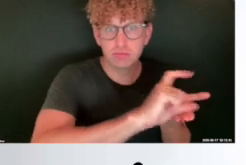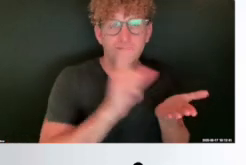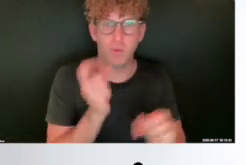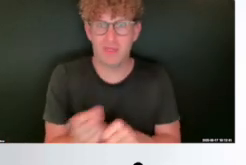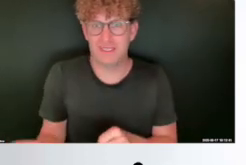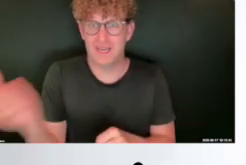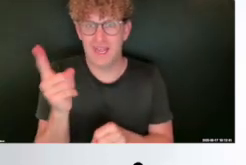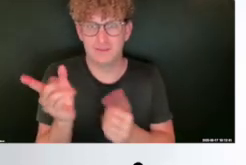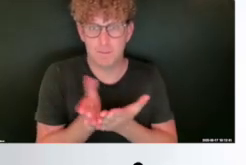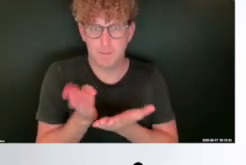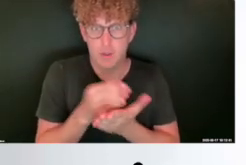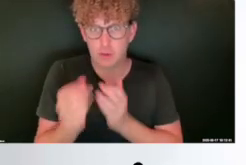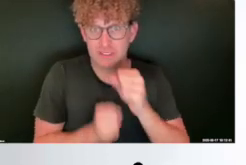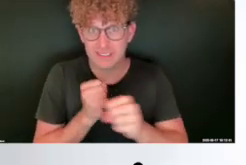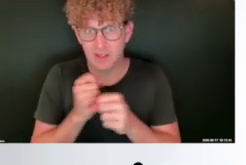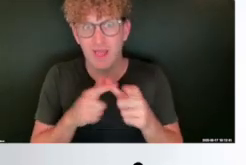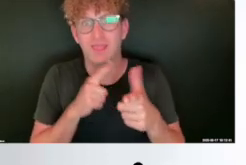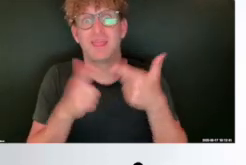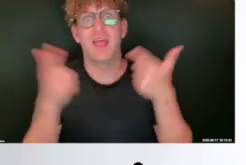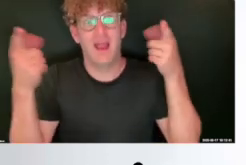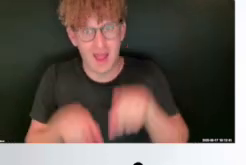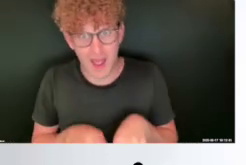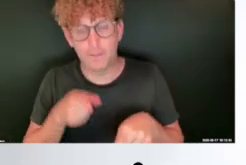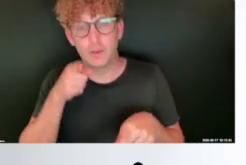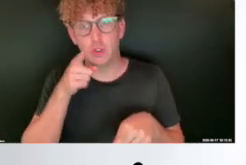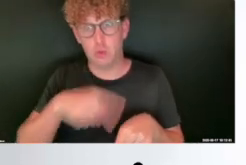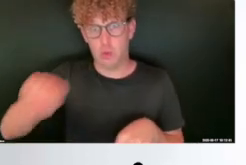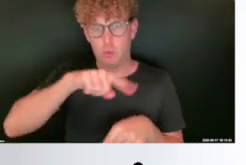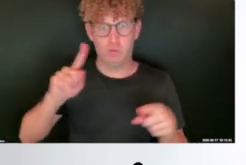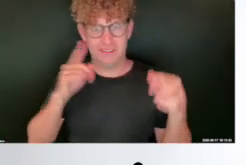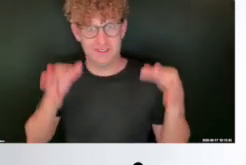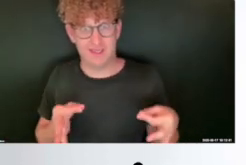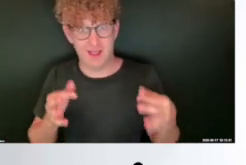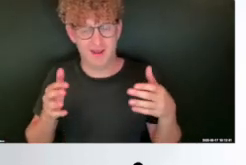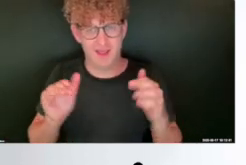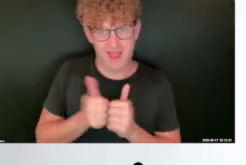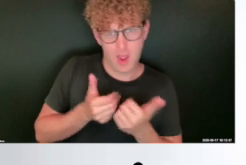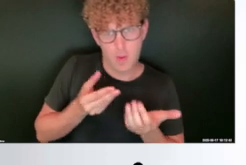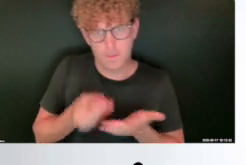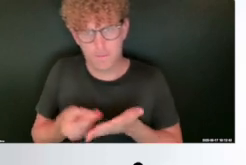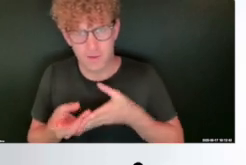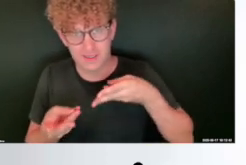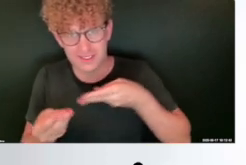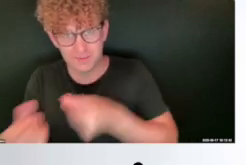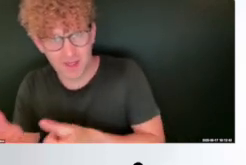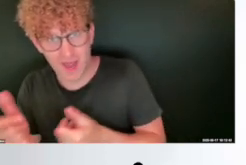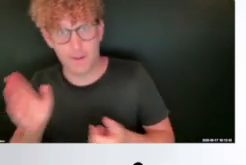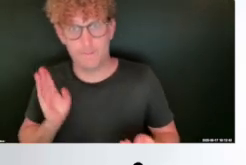after that happens, you guys decide exactly how you're going to spend that, and then the board approves that spending plan. Does that sound